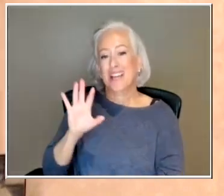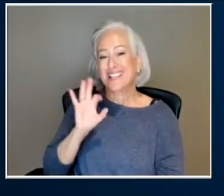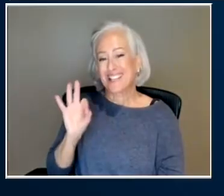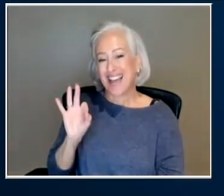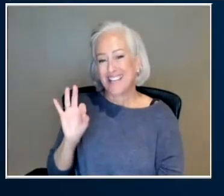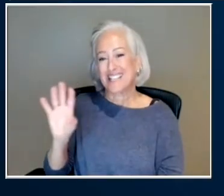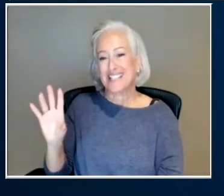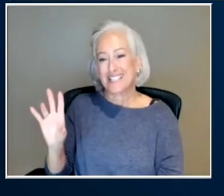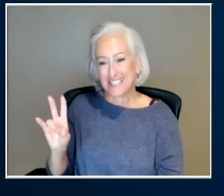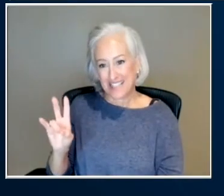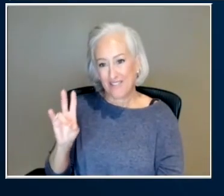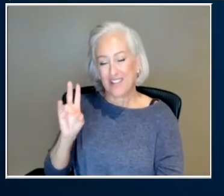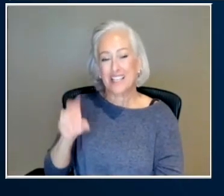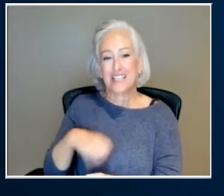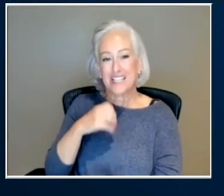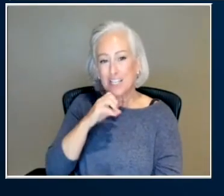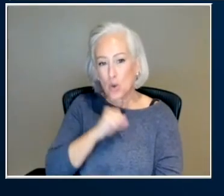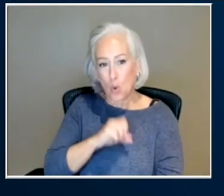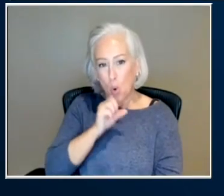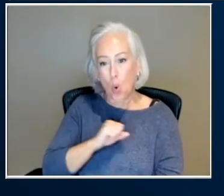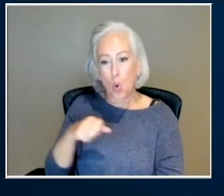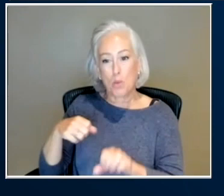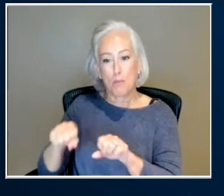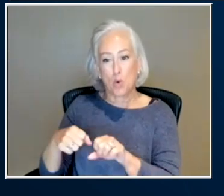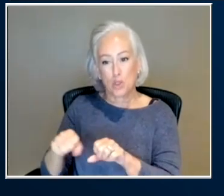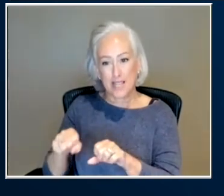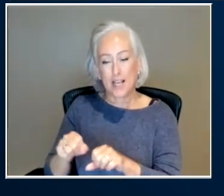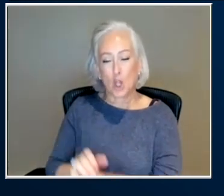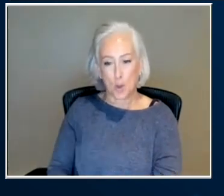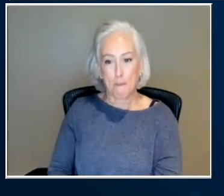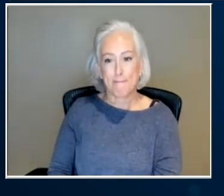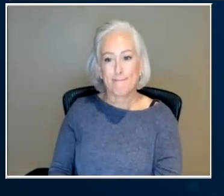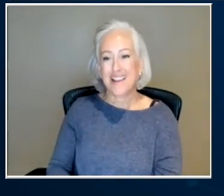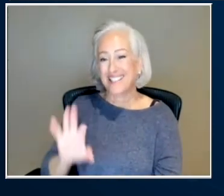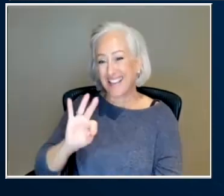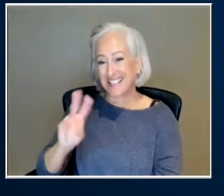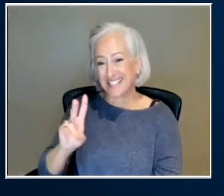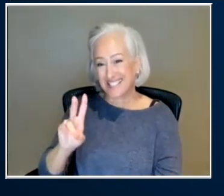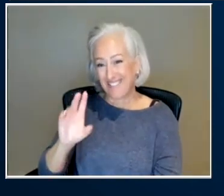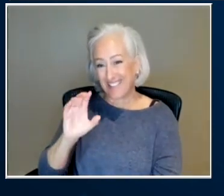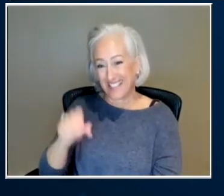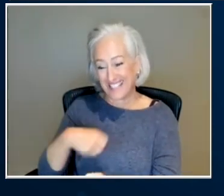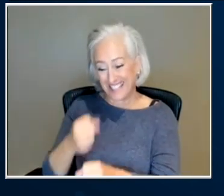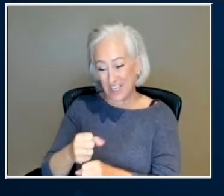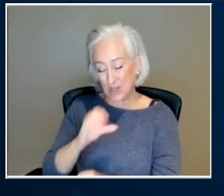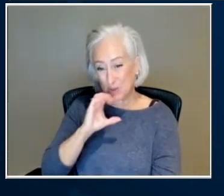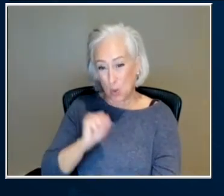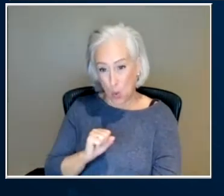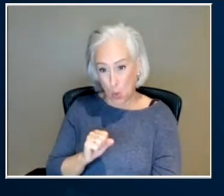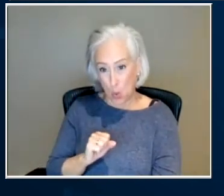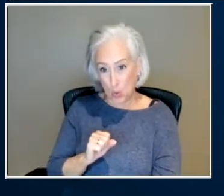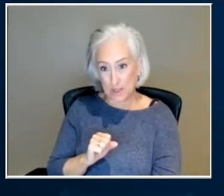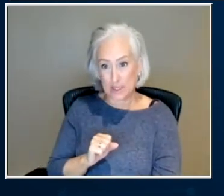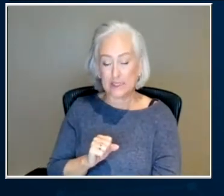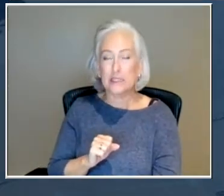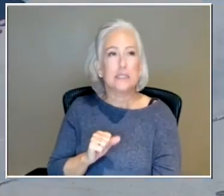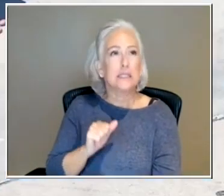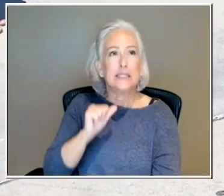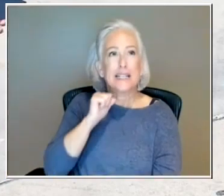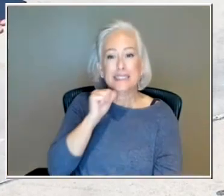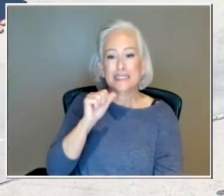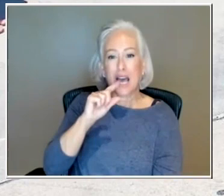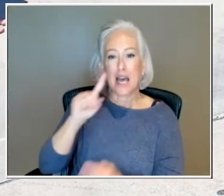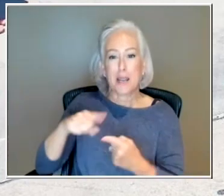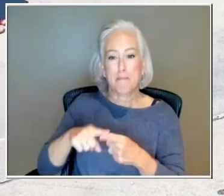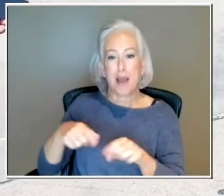pull those pictures up? And so you have a 97-year-old motorcycle, but it's not so much the